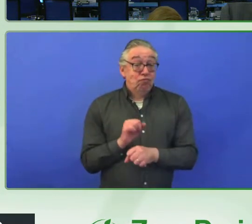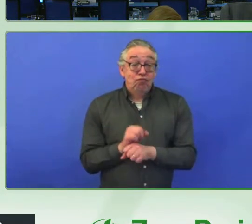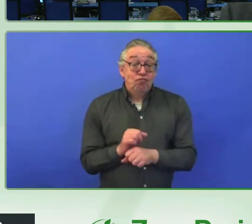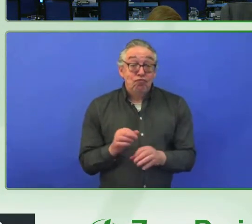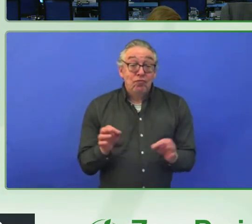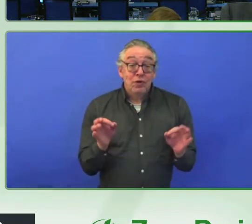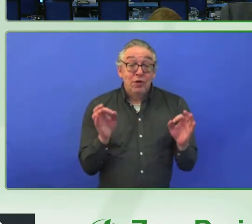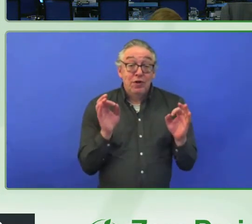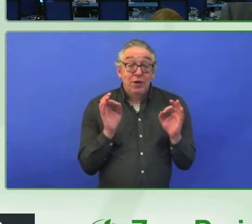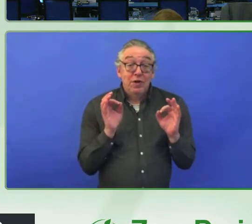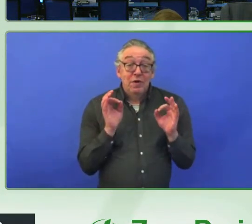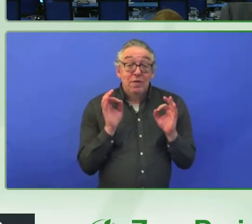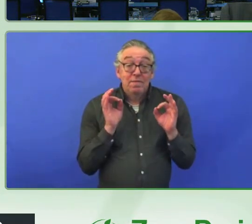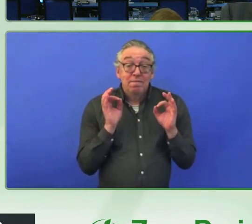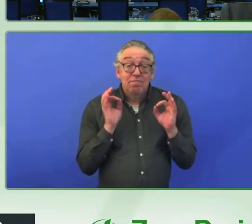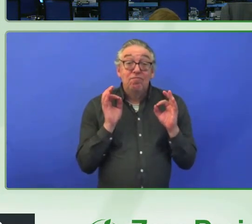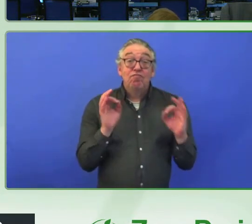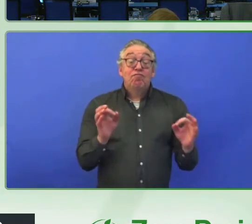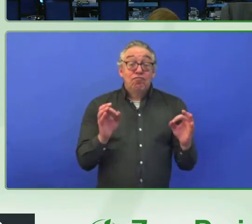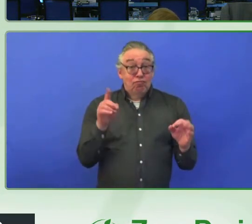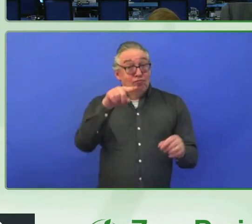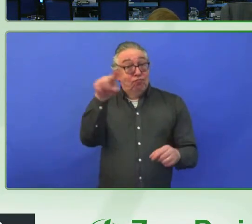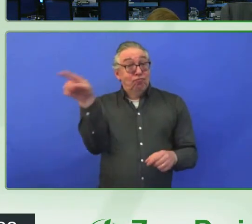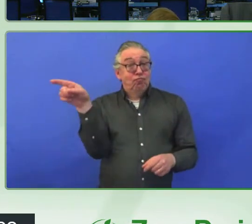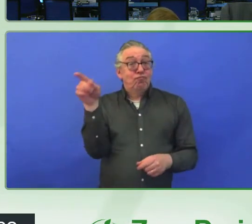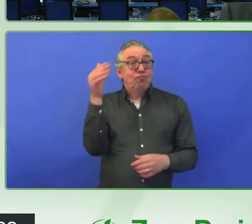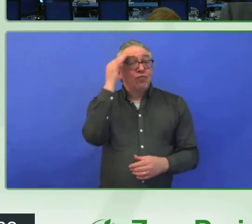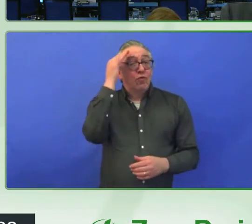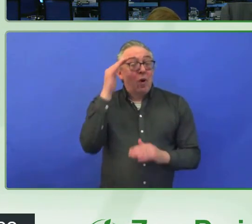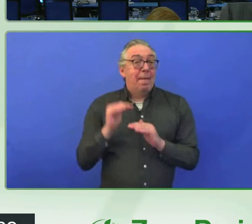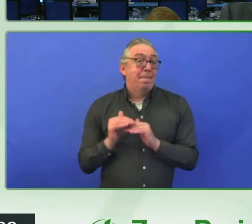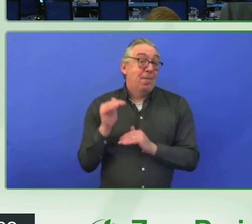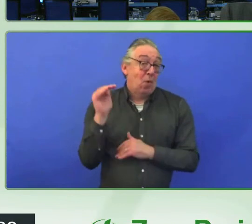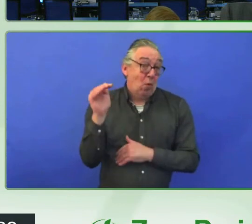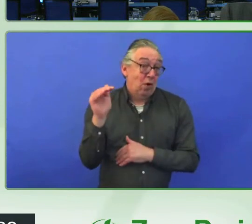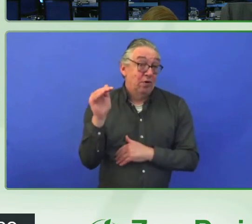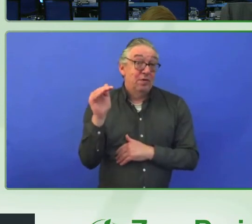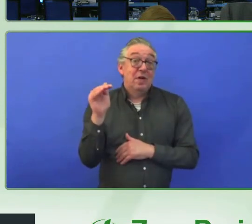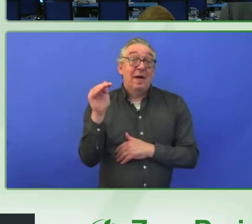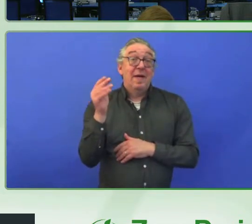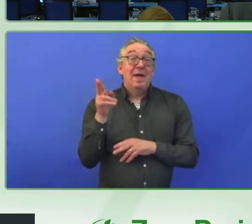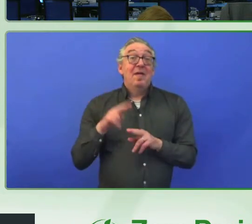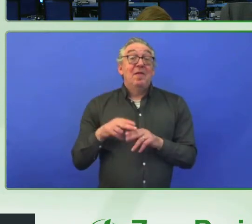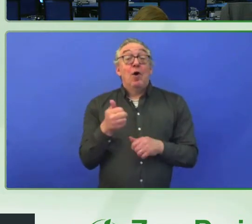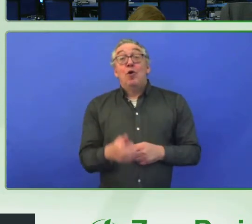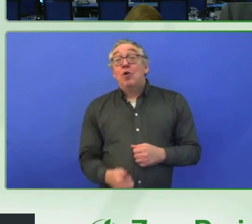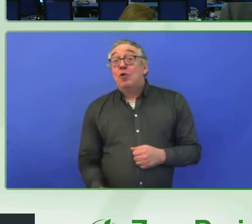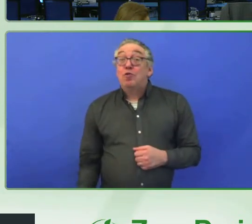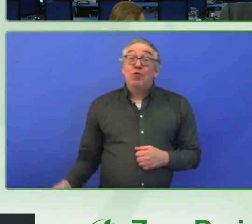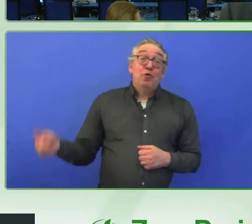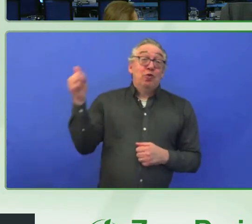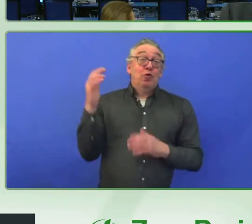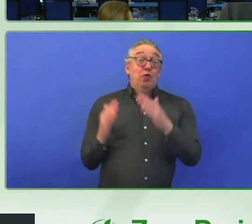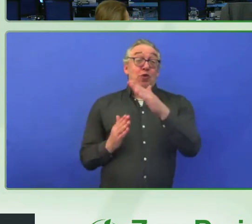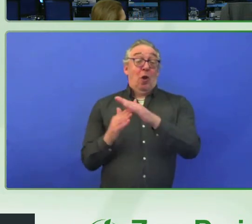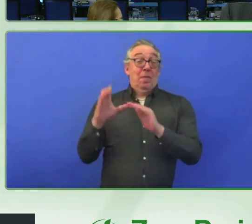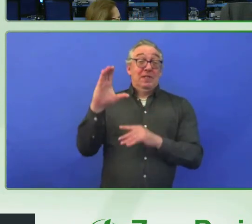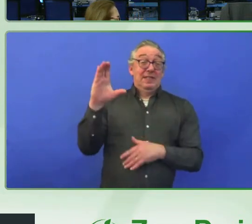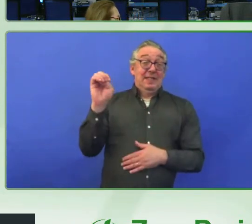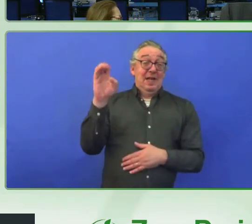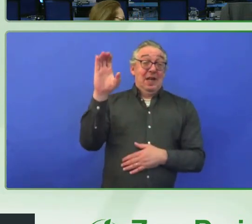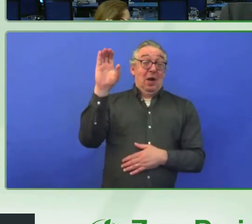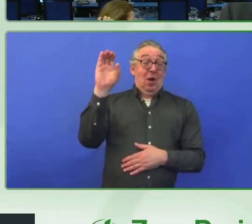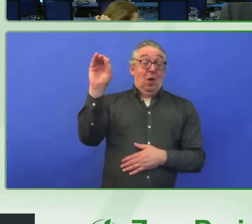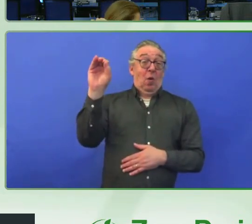us to educate our senior executives that when they talk about digital transformation, one cannot talk about